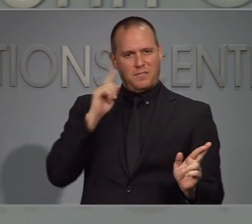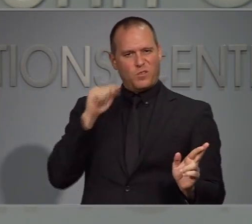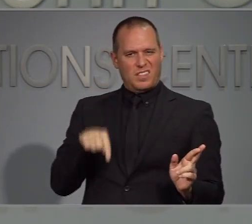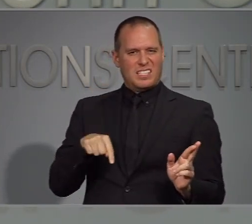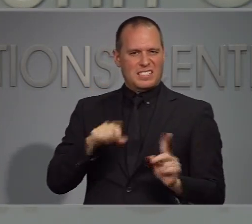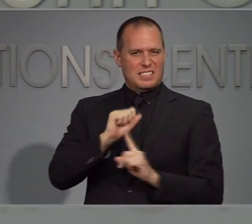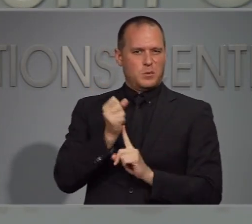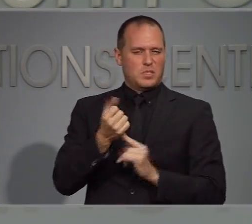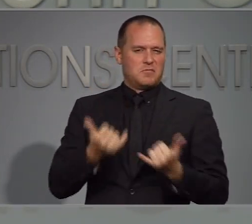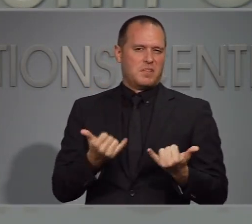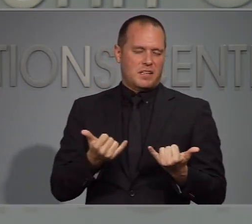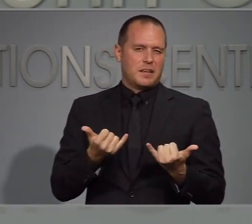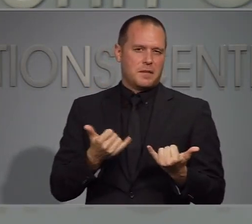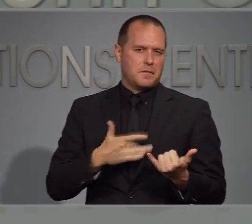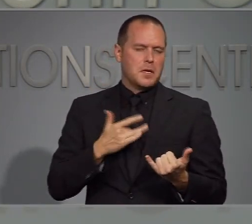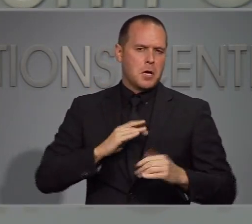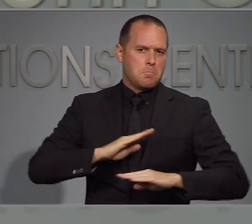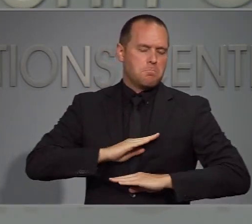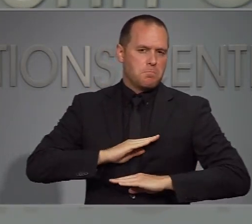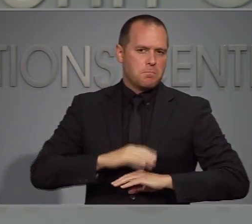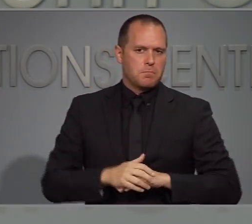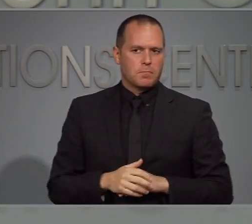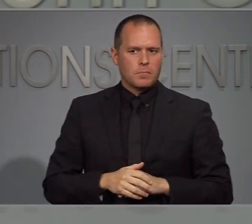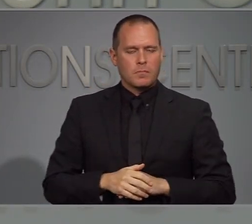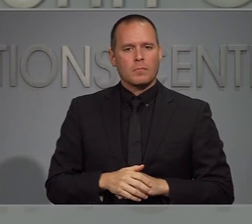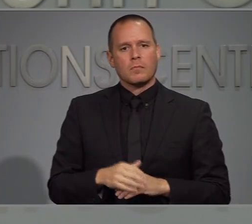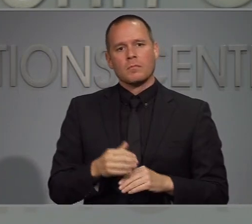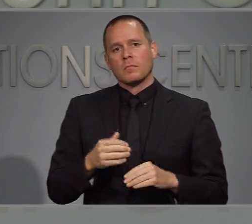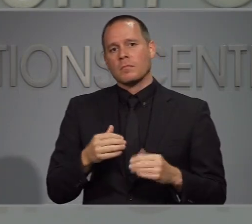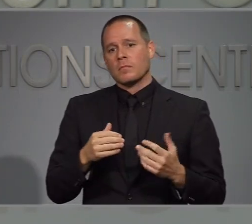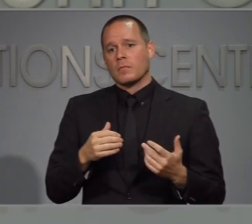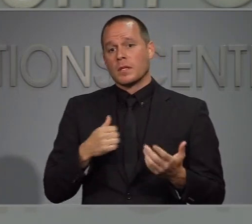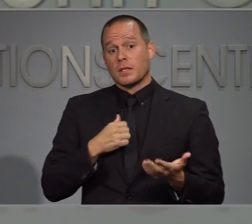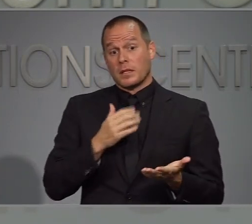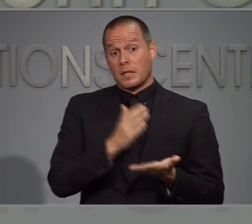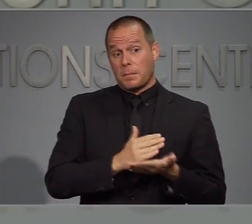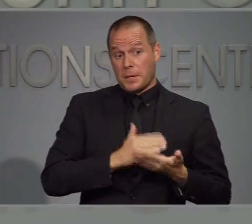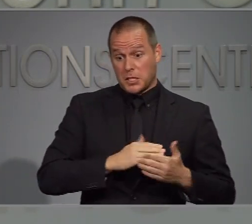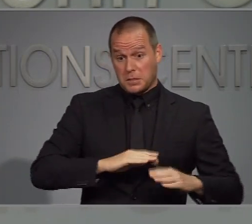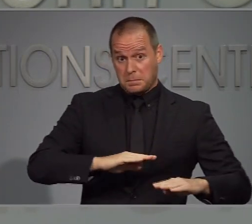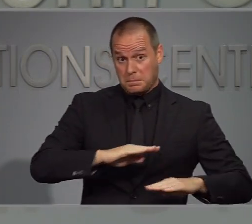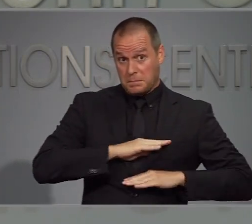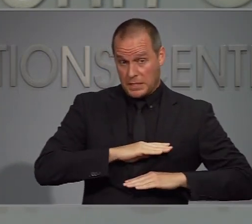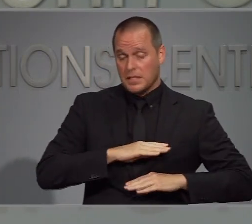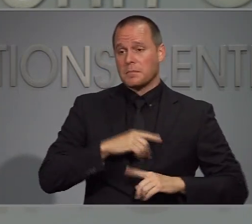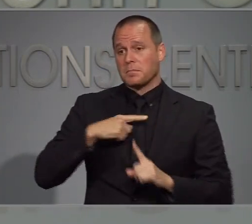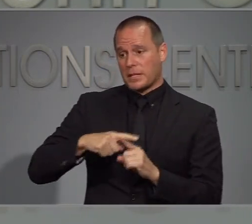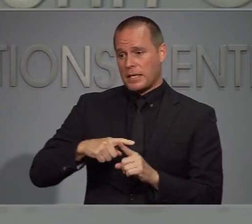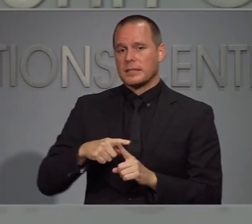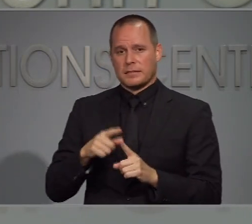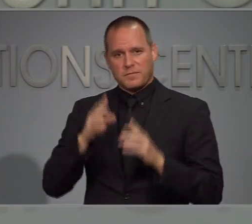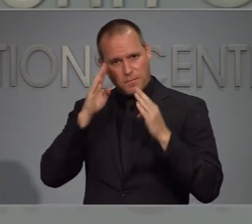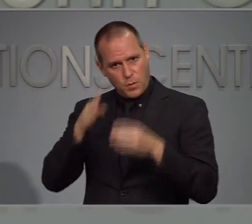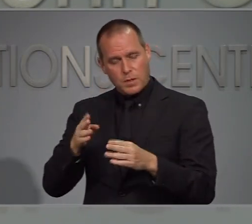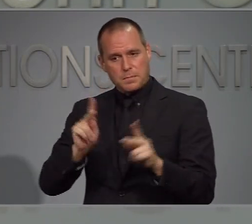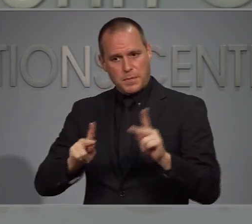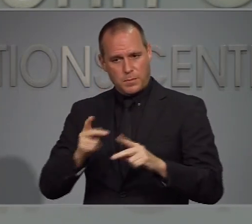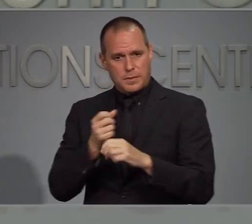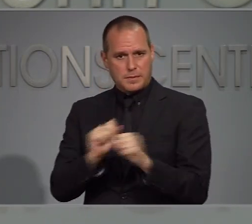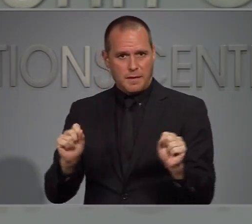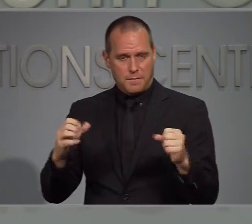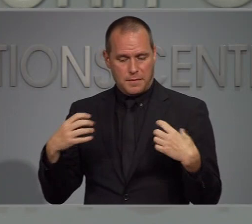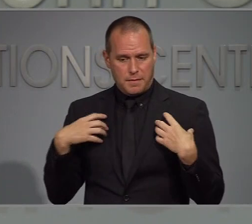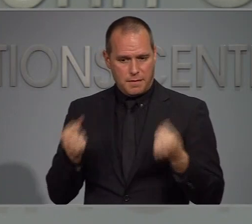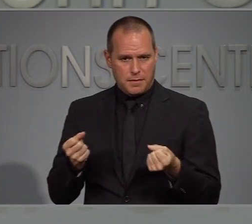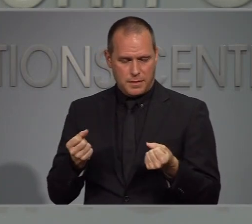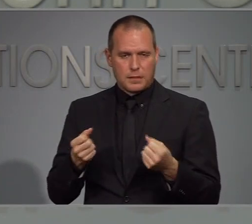we'll do everything that we can to make sure that we meet the budget and at the same time keep people safe and healthy. Thanks. Next